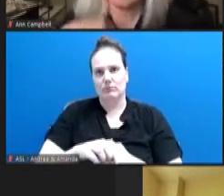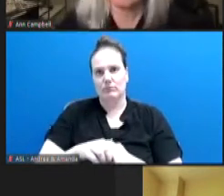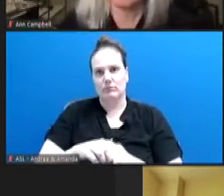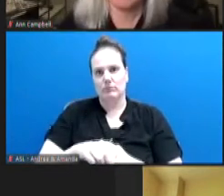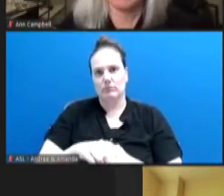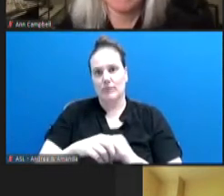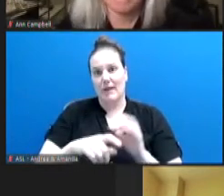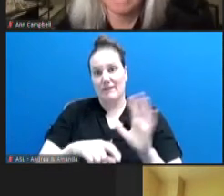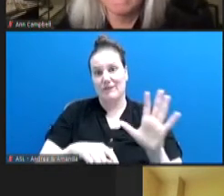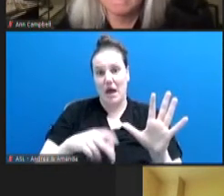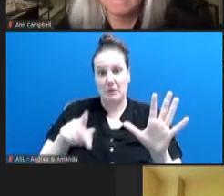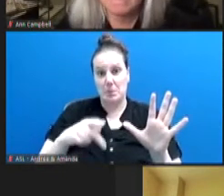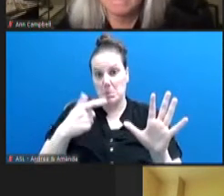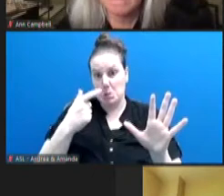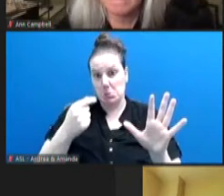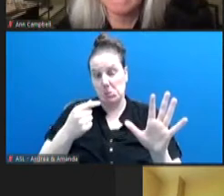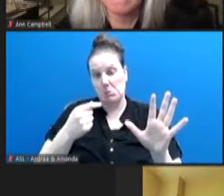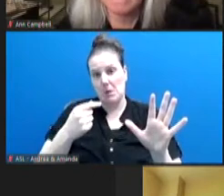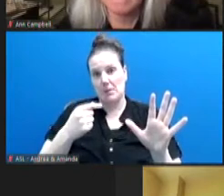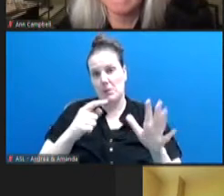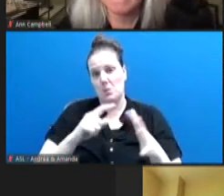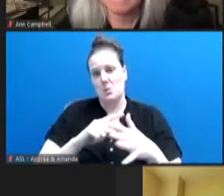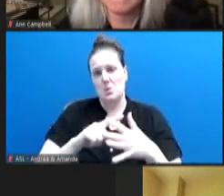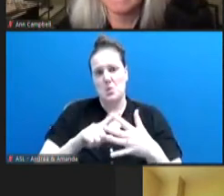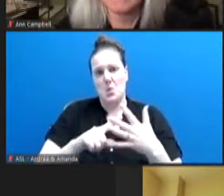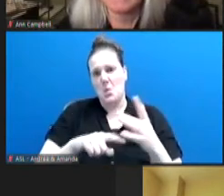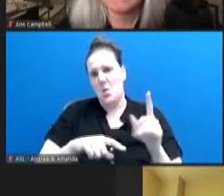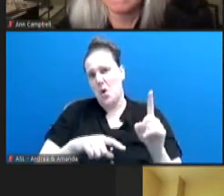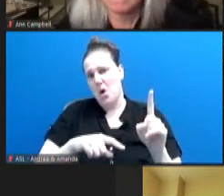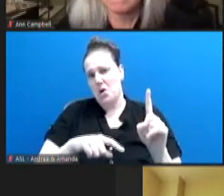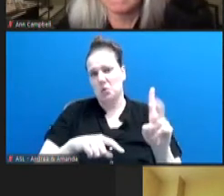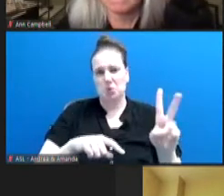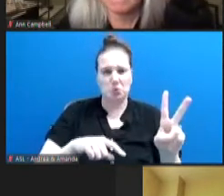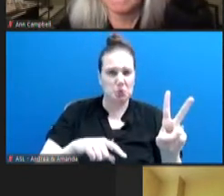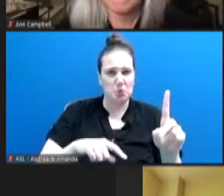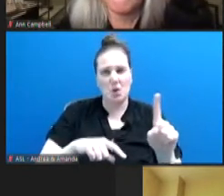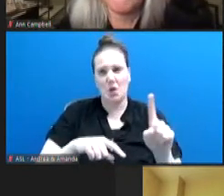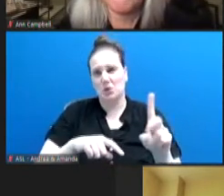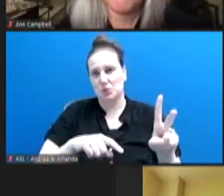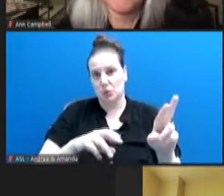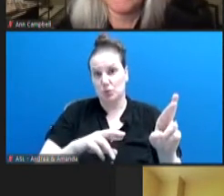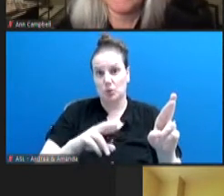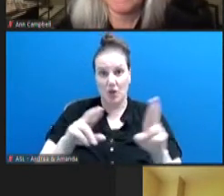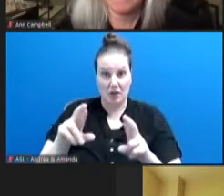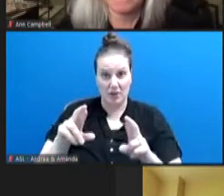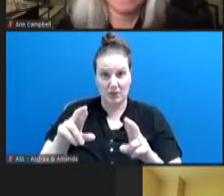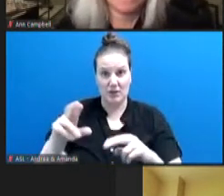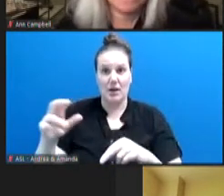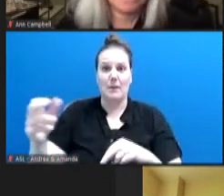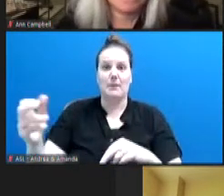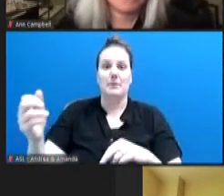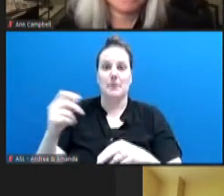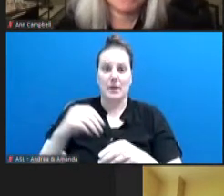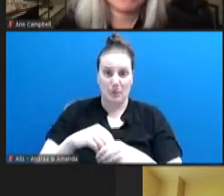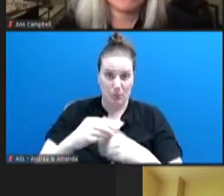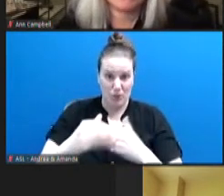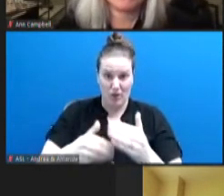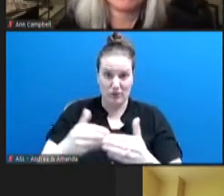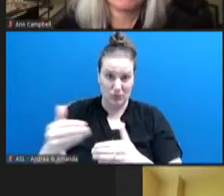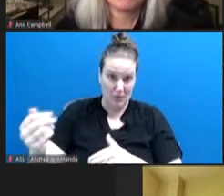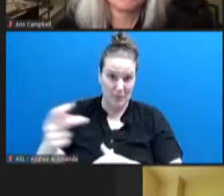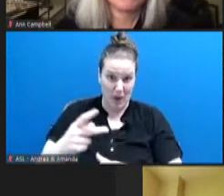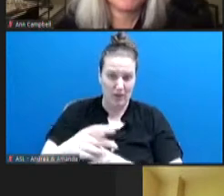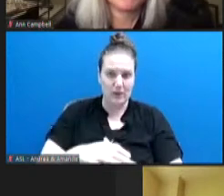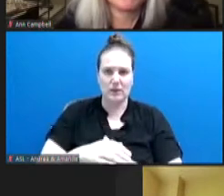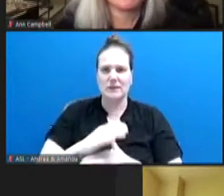five people who are interested, maybe just one or two who are actually ready to come into the process to come back. Some